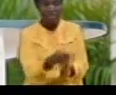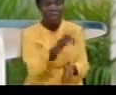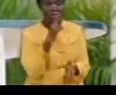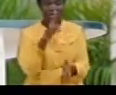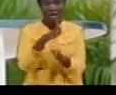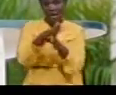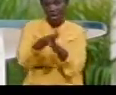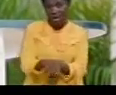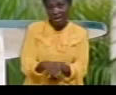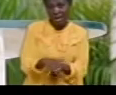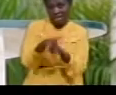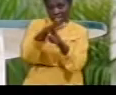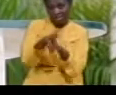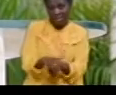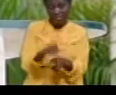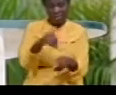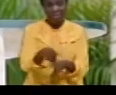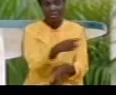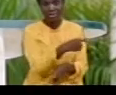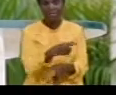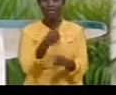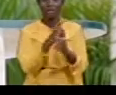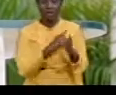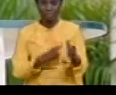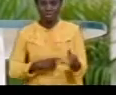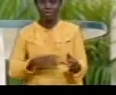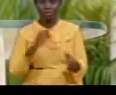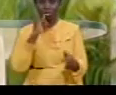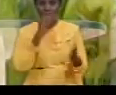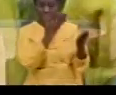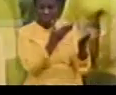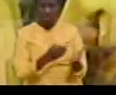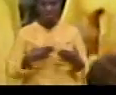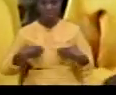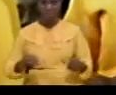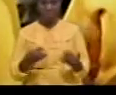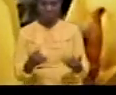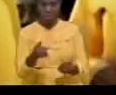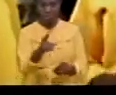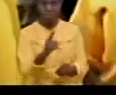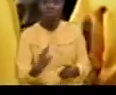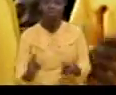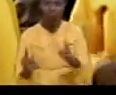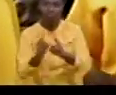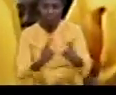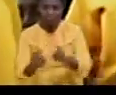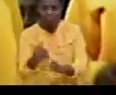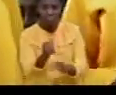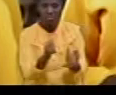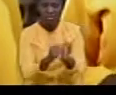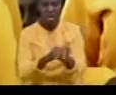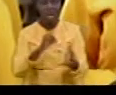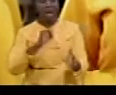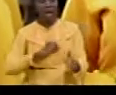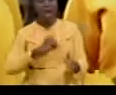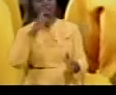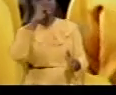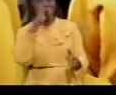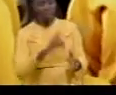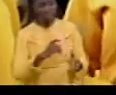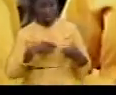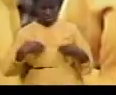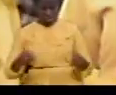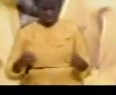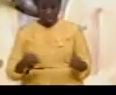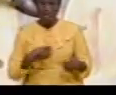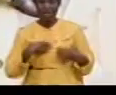declare it? Say, Lord, I declare healing. I declare healing. I declare healing. Healing of the mind. Healing of the soul.